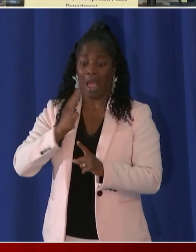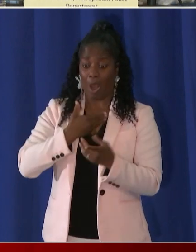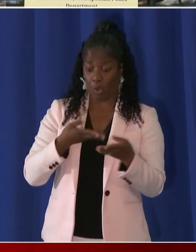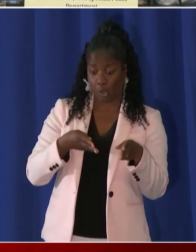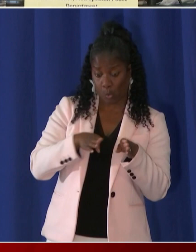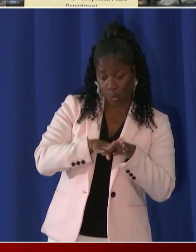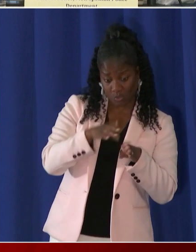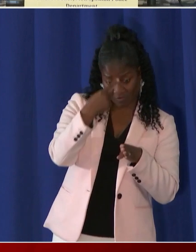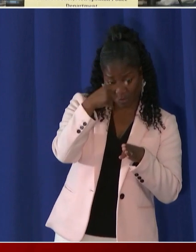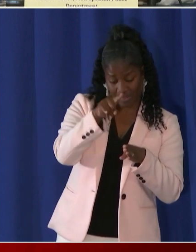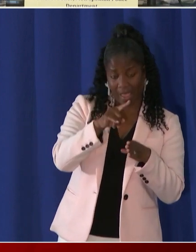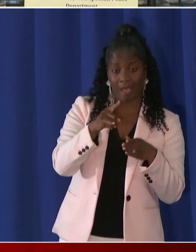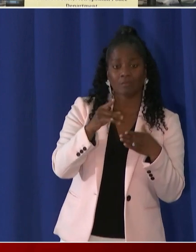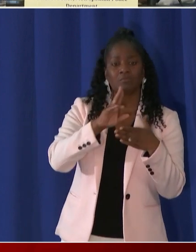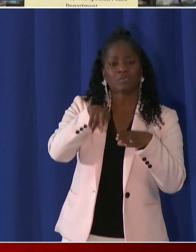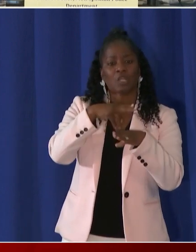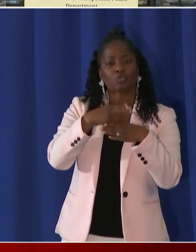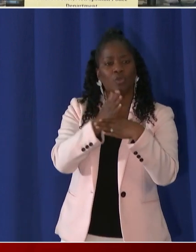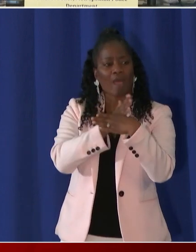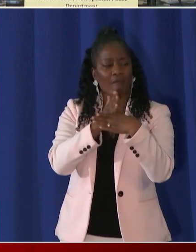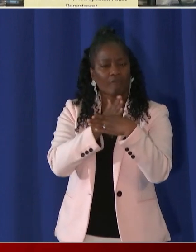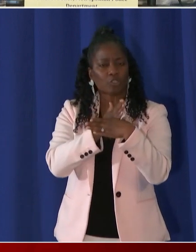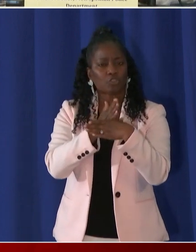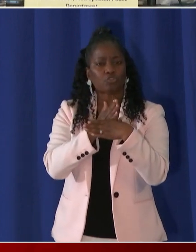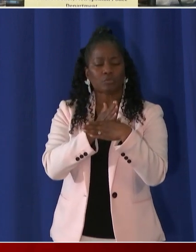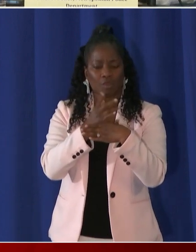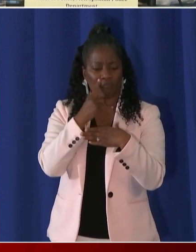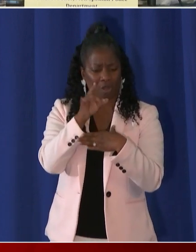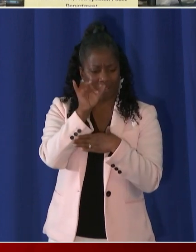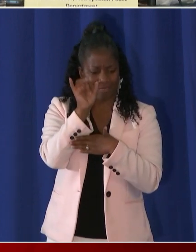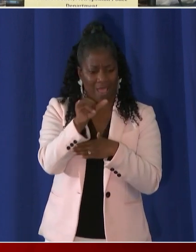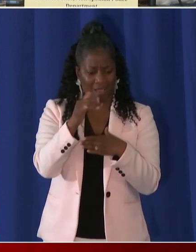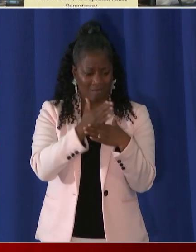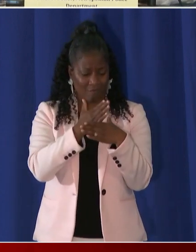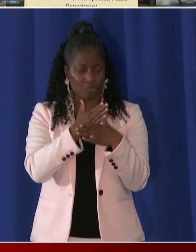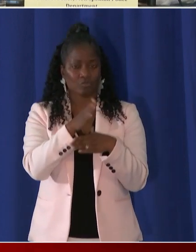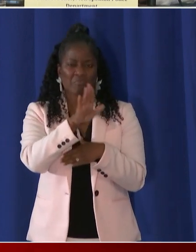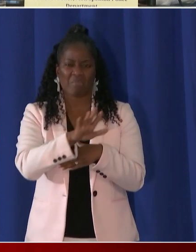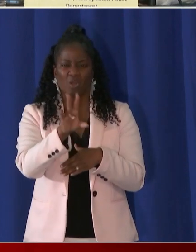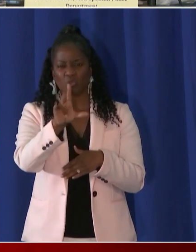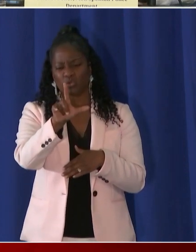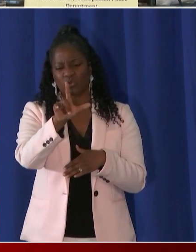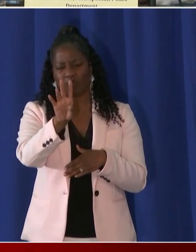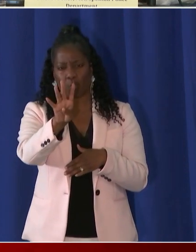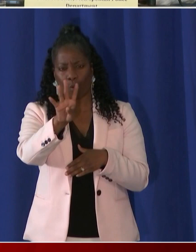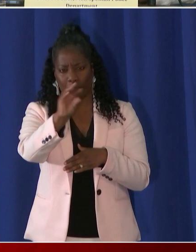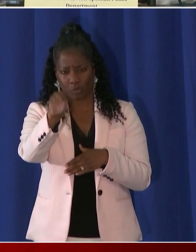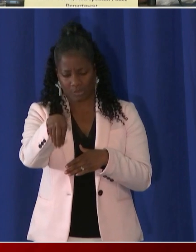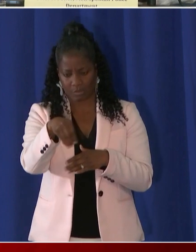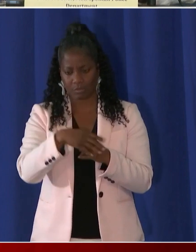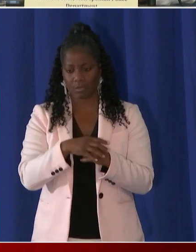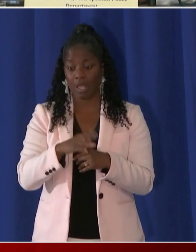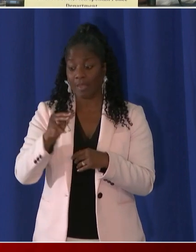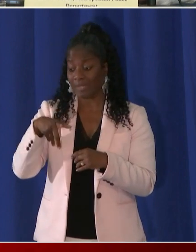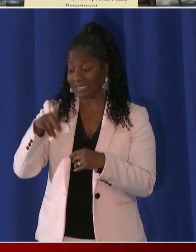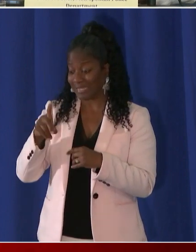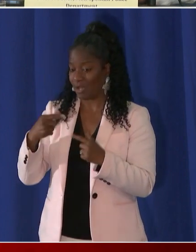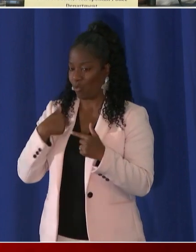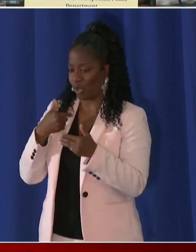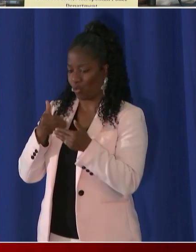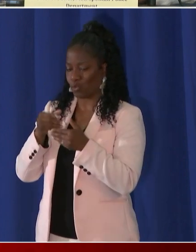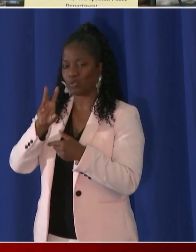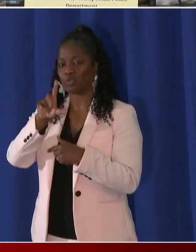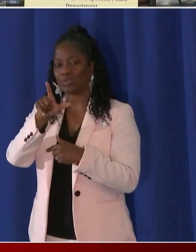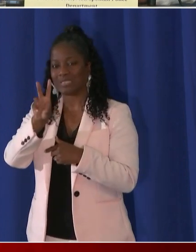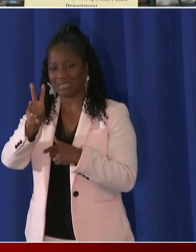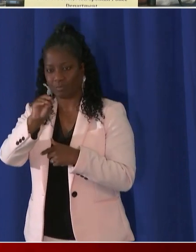robbery, the national average for the closure rate of robbery is about 24%. MPD is at 26% closure